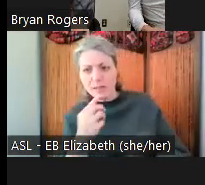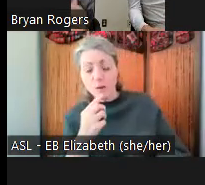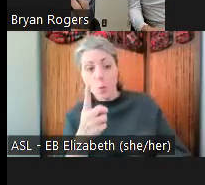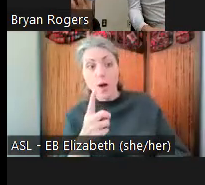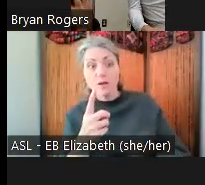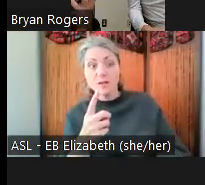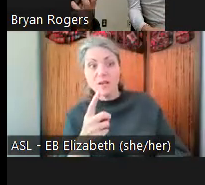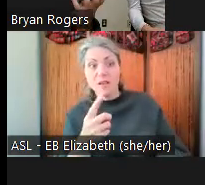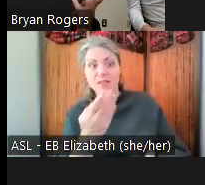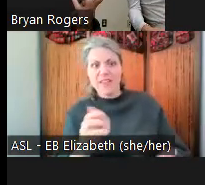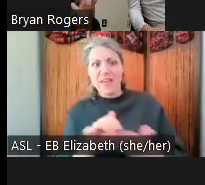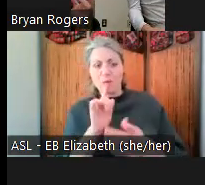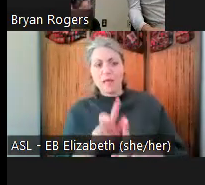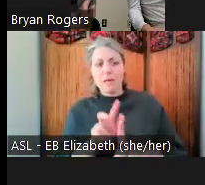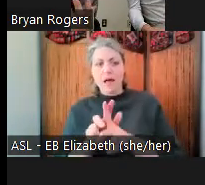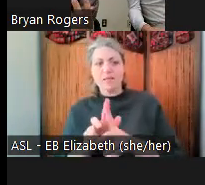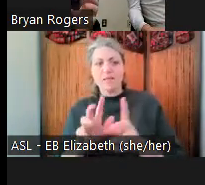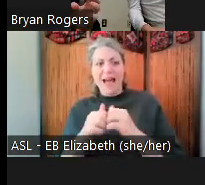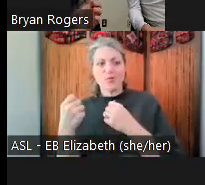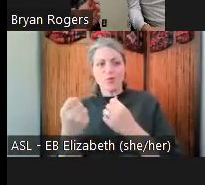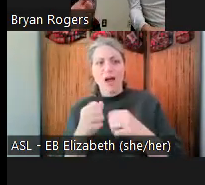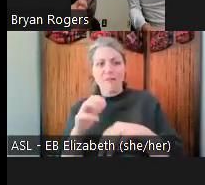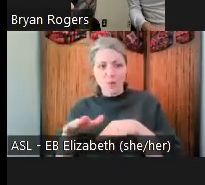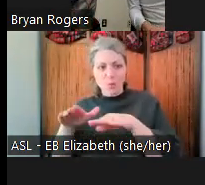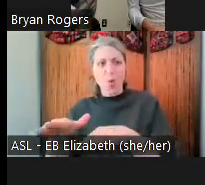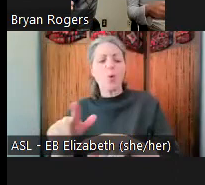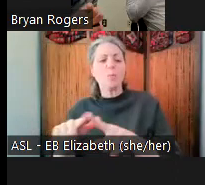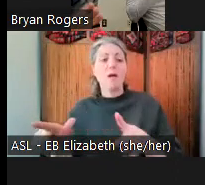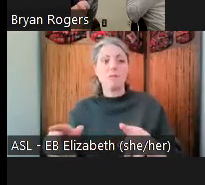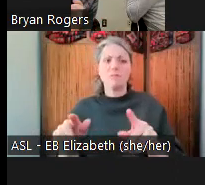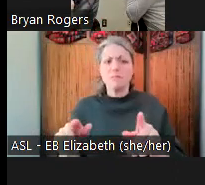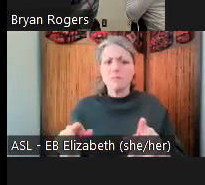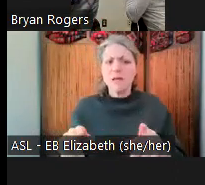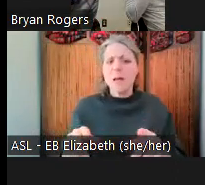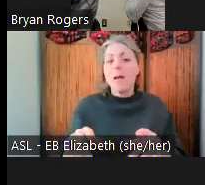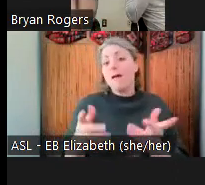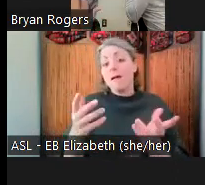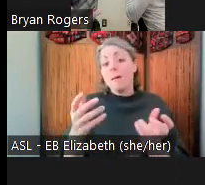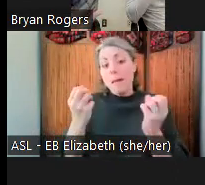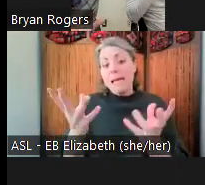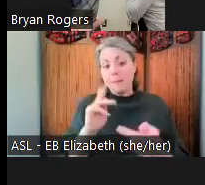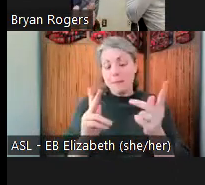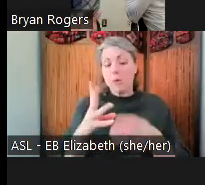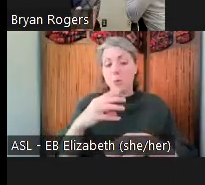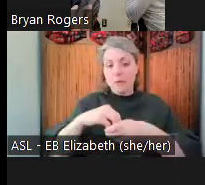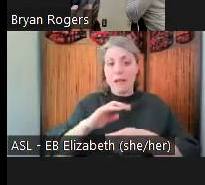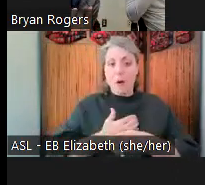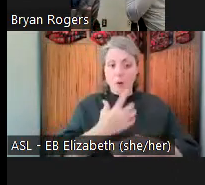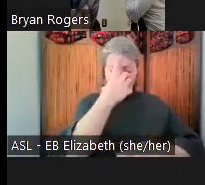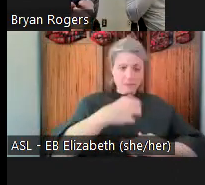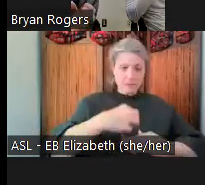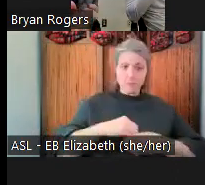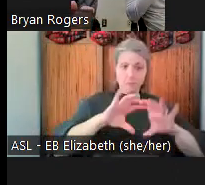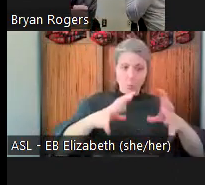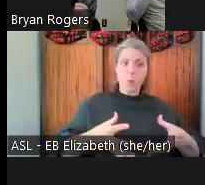the road, and obviously everyone's different, but you'll get these like mini populations within our autism population of